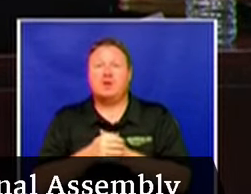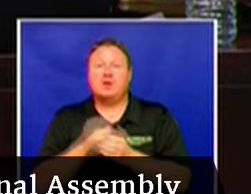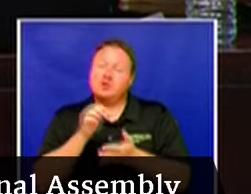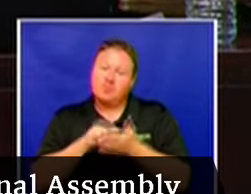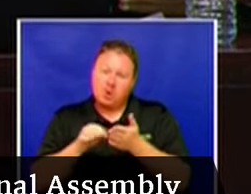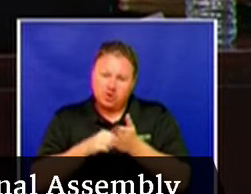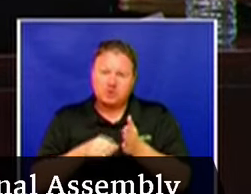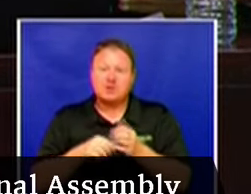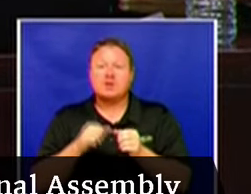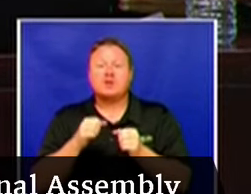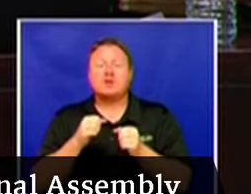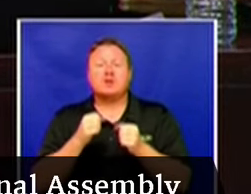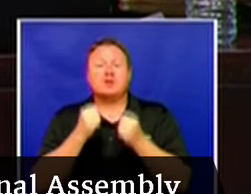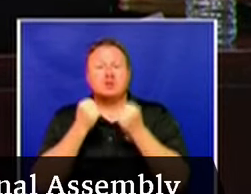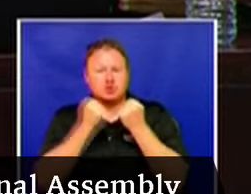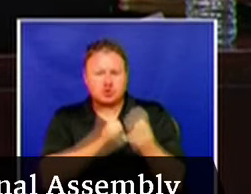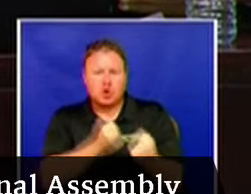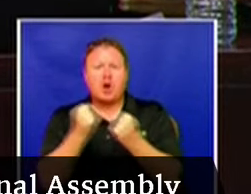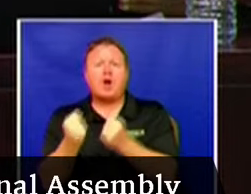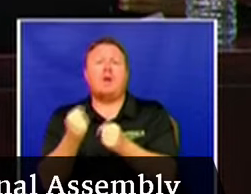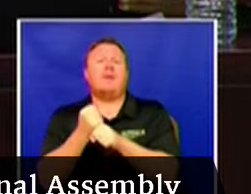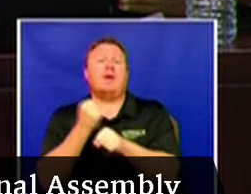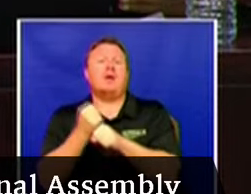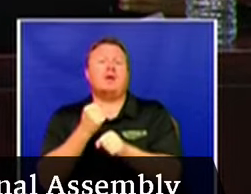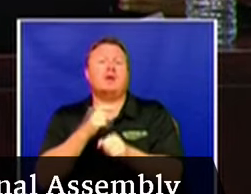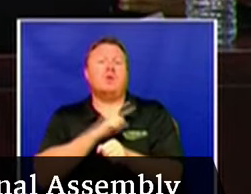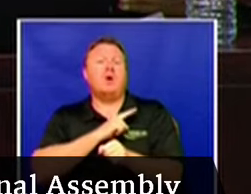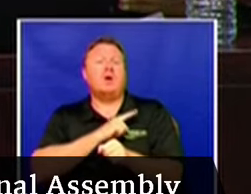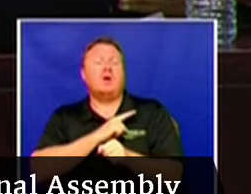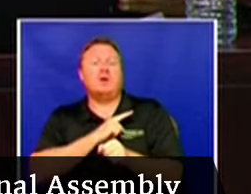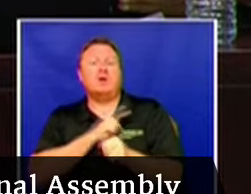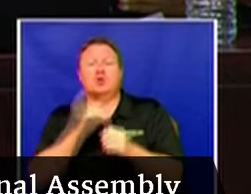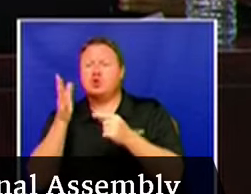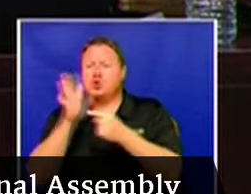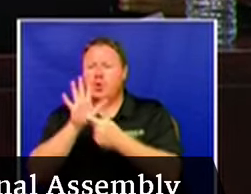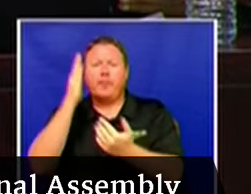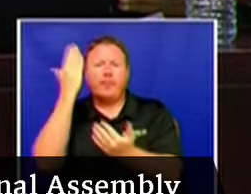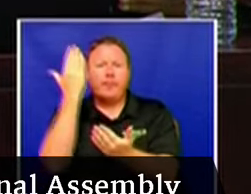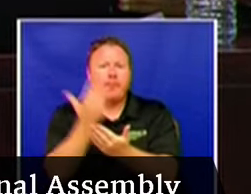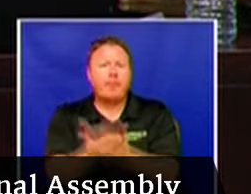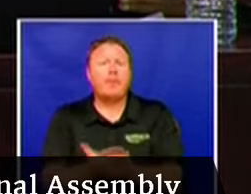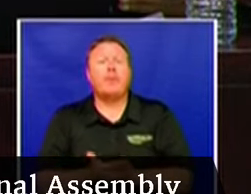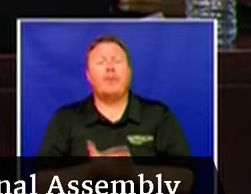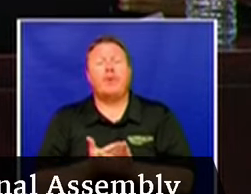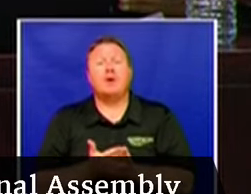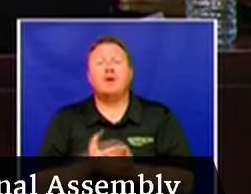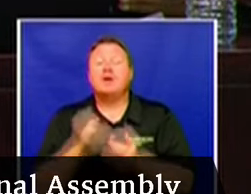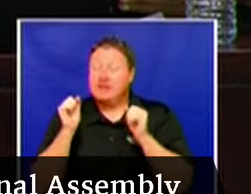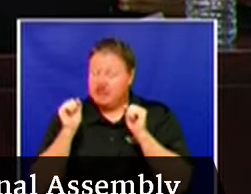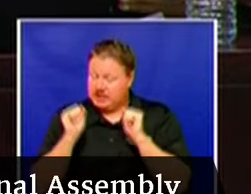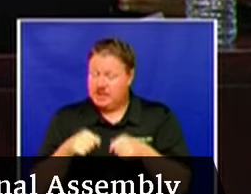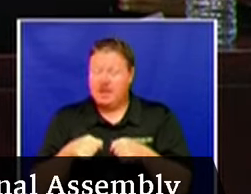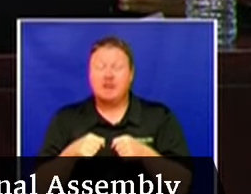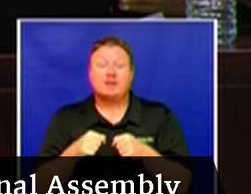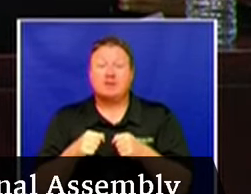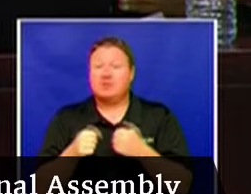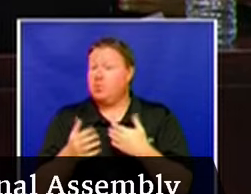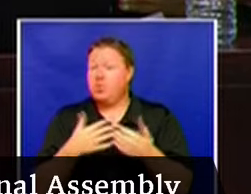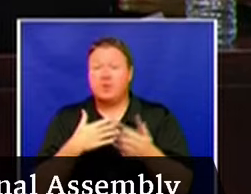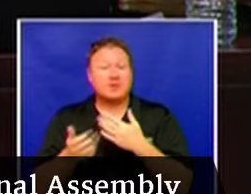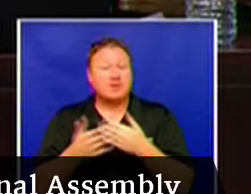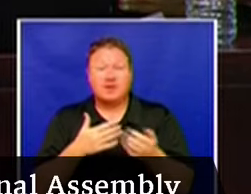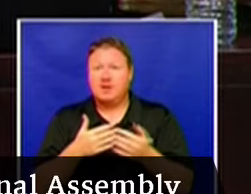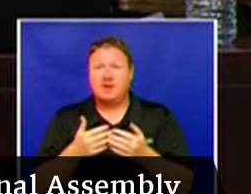stronger because we are able to demonstrate that, yes, even if there are whatever form